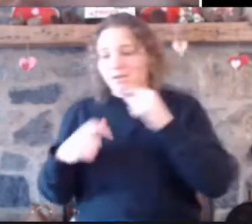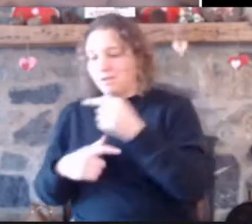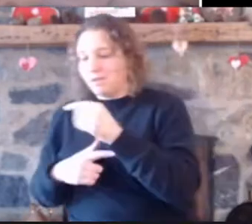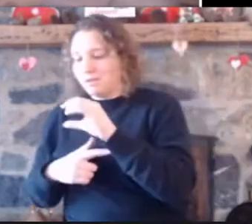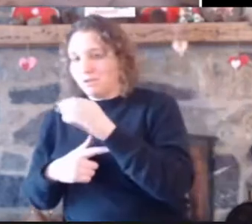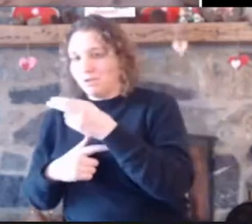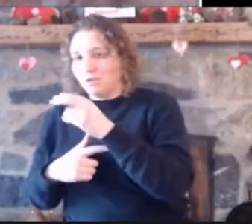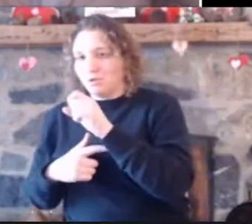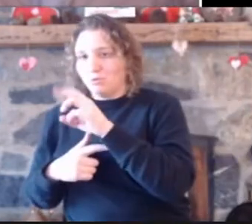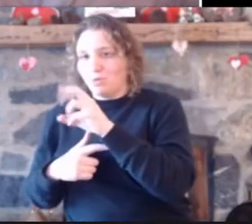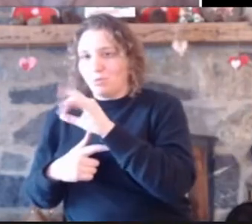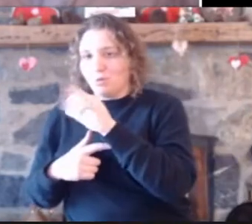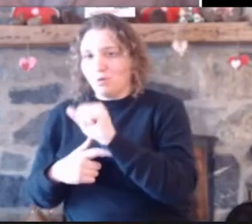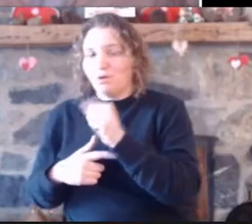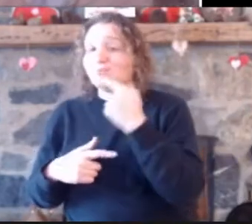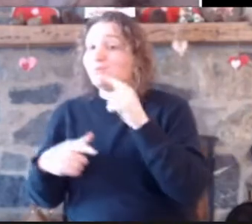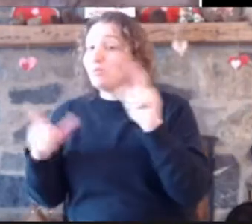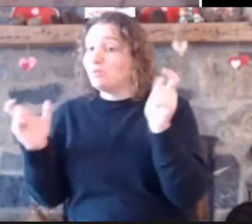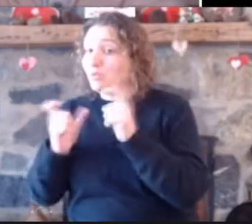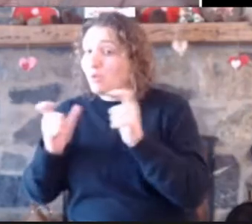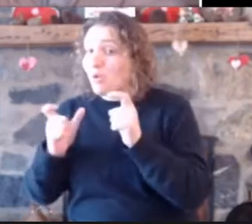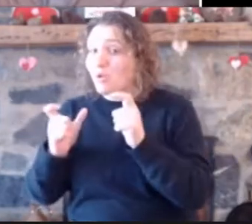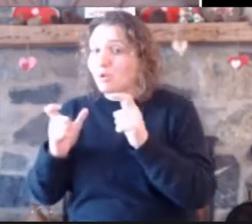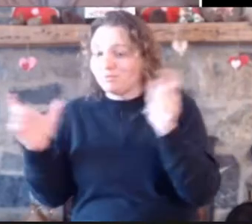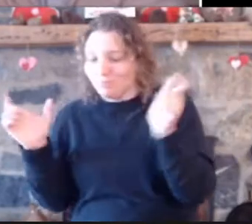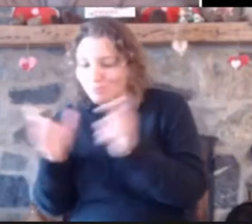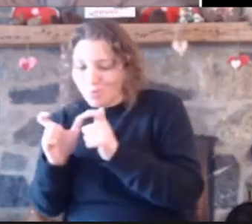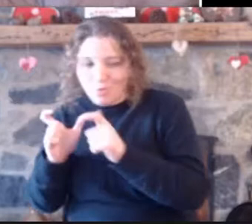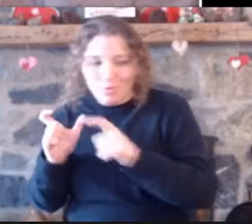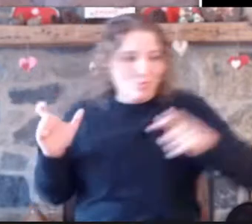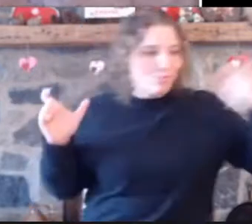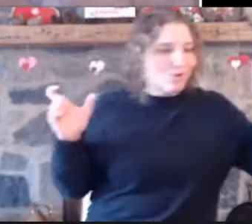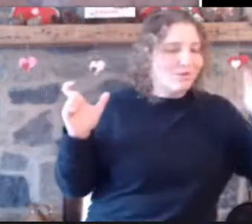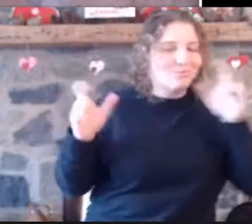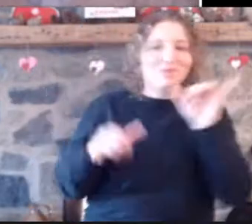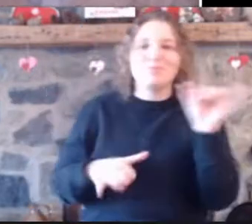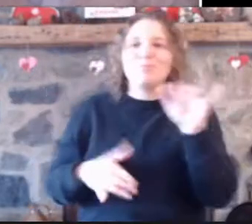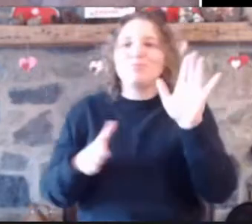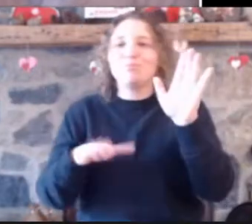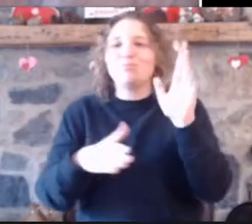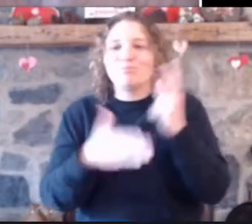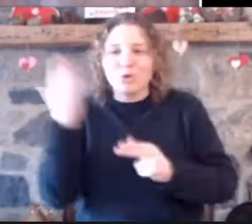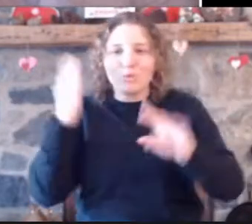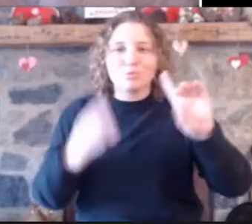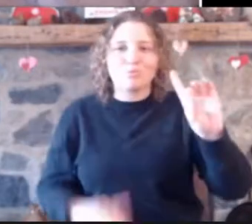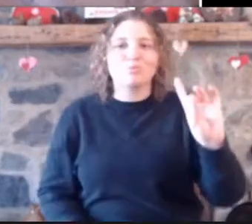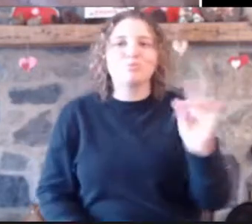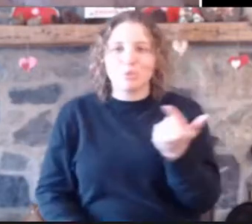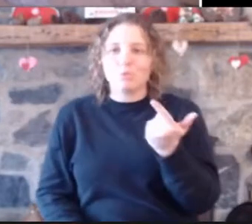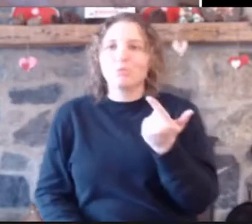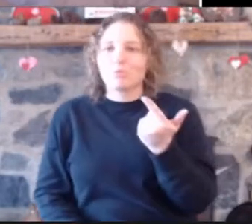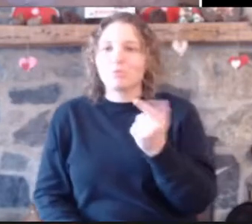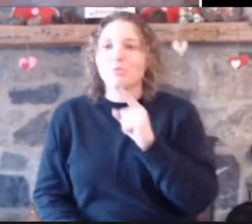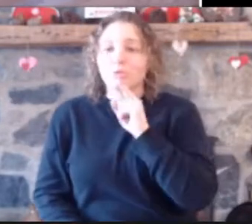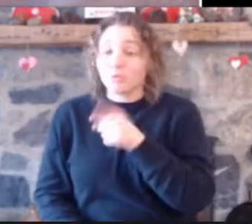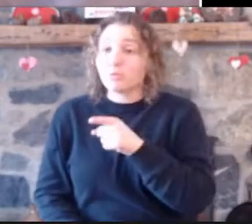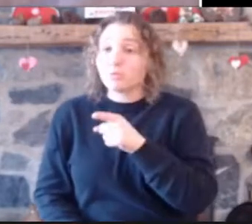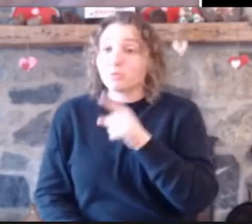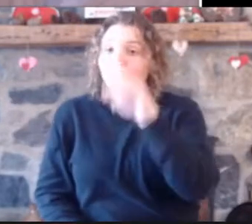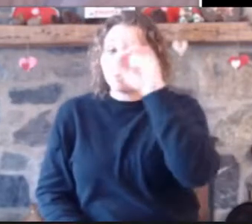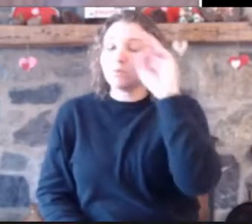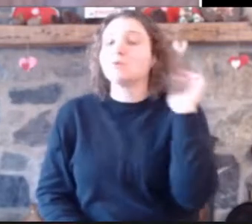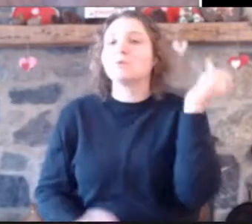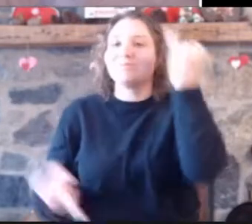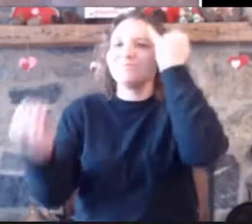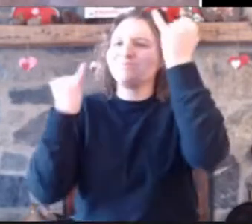they're still dogs. There's variation, but it's the same kind. So the idea with Darwinian evolution, again, is that a